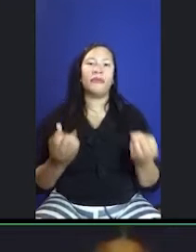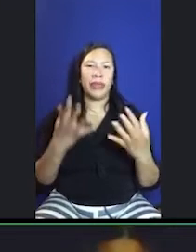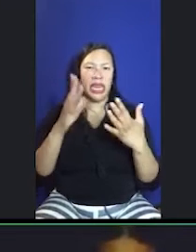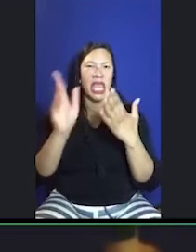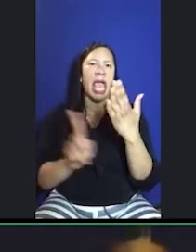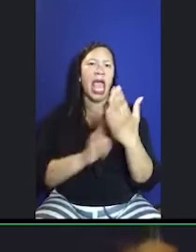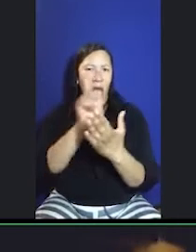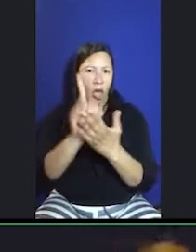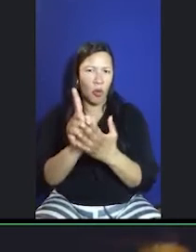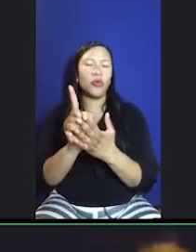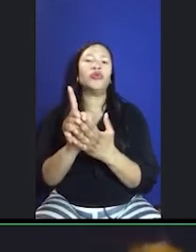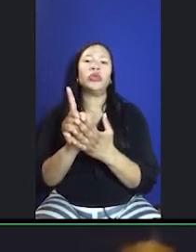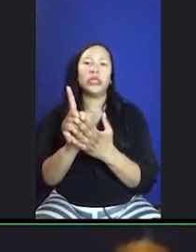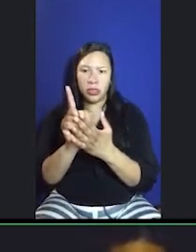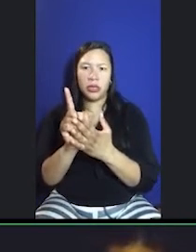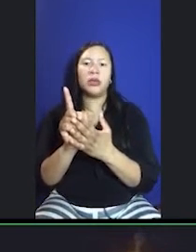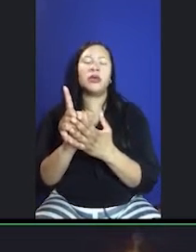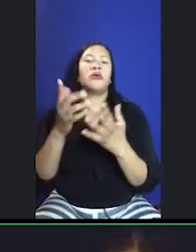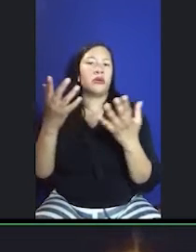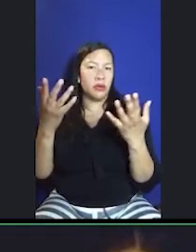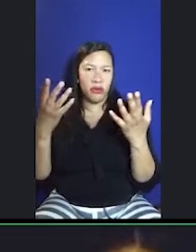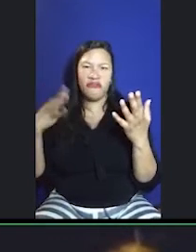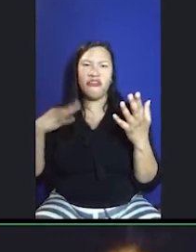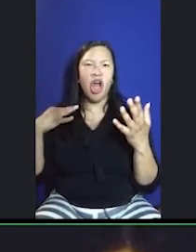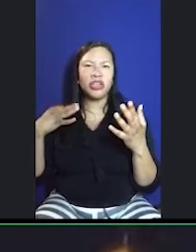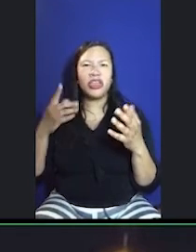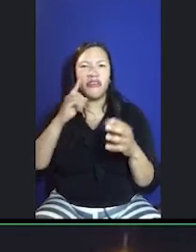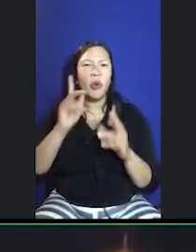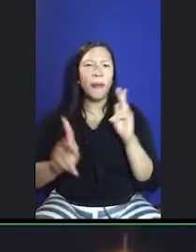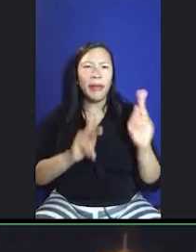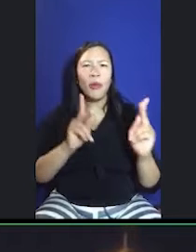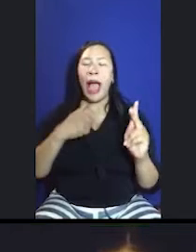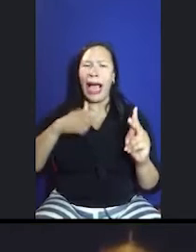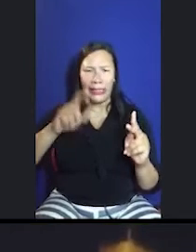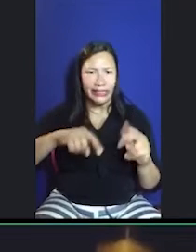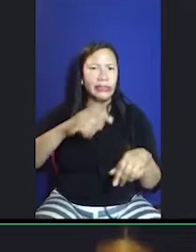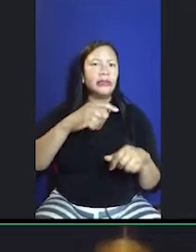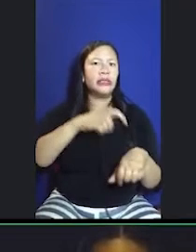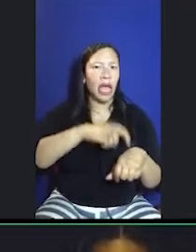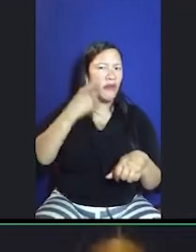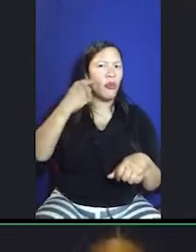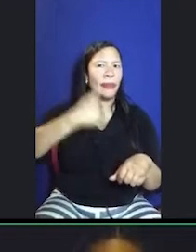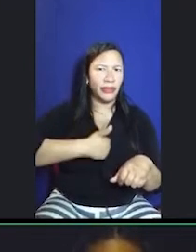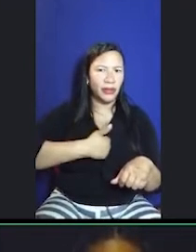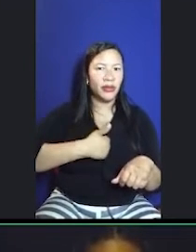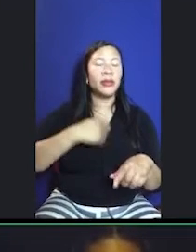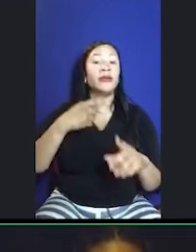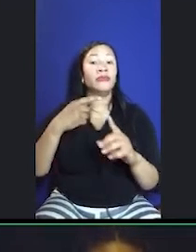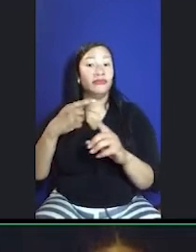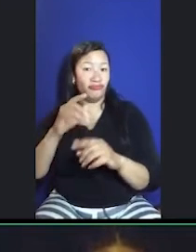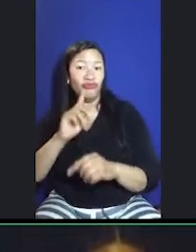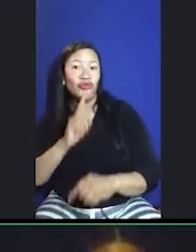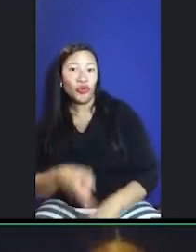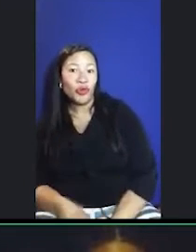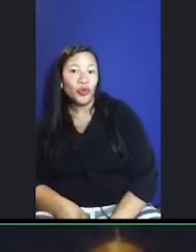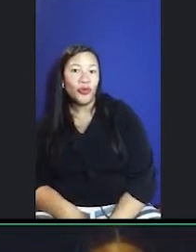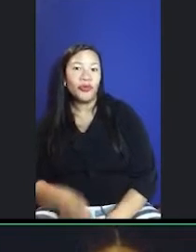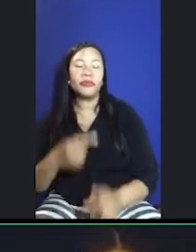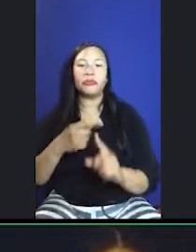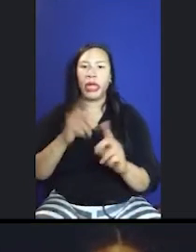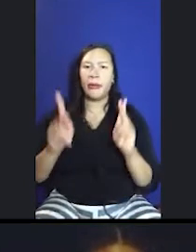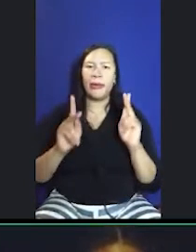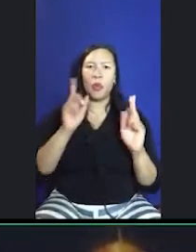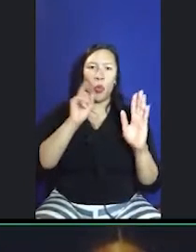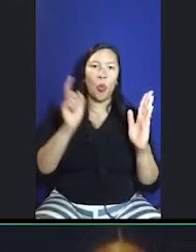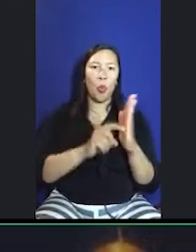community of people. I need time for myself, and that's absolutely true. And also, people notice your character, your